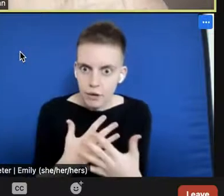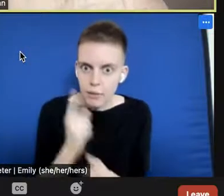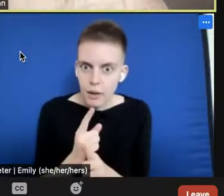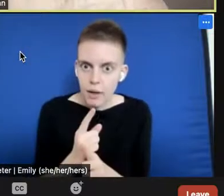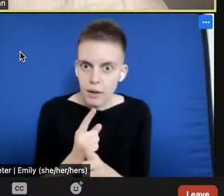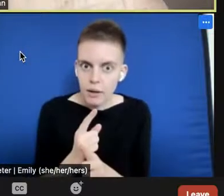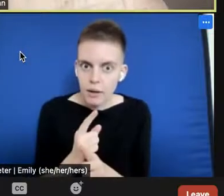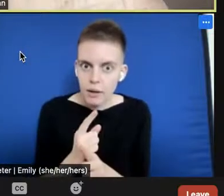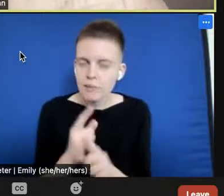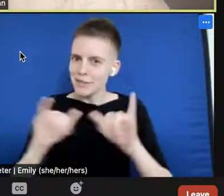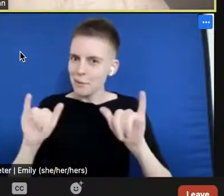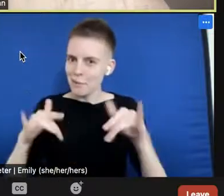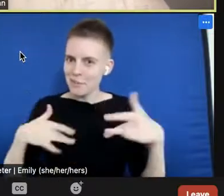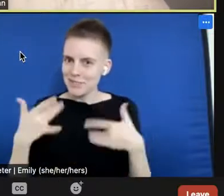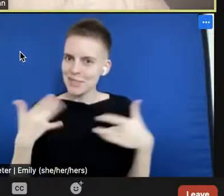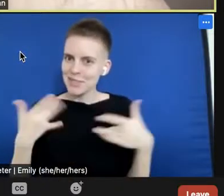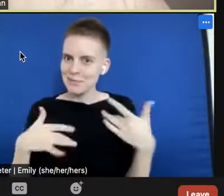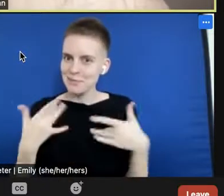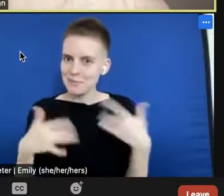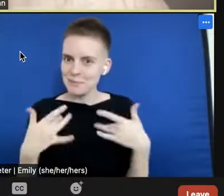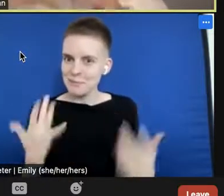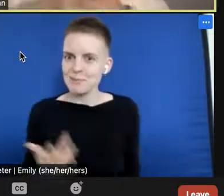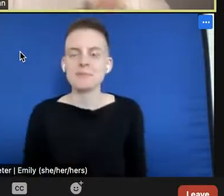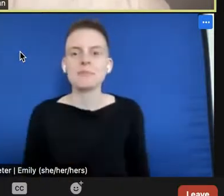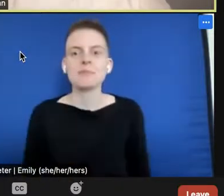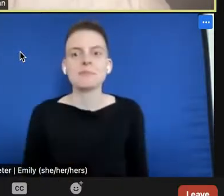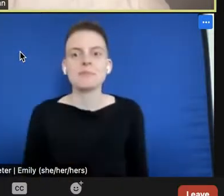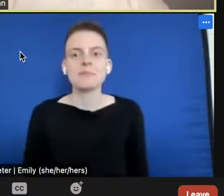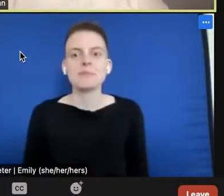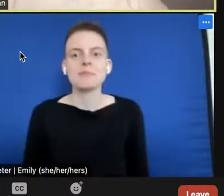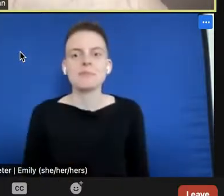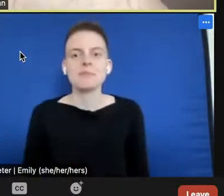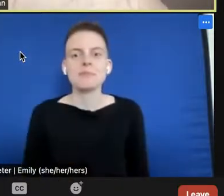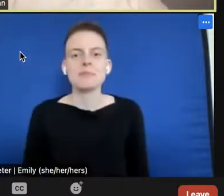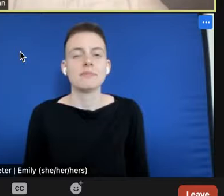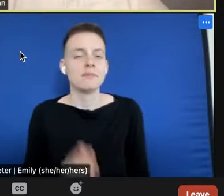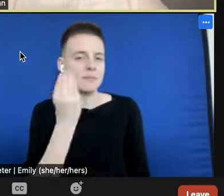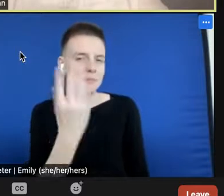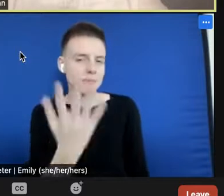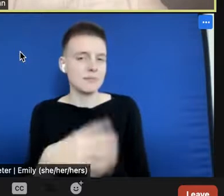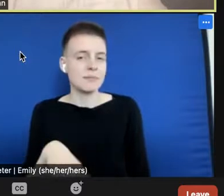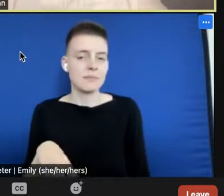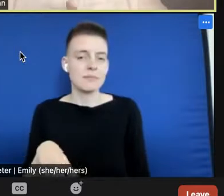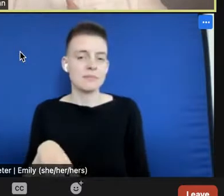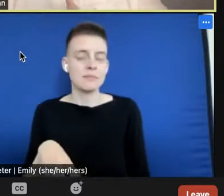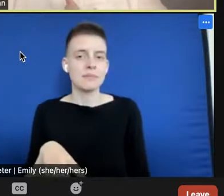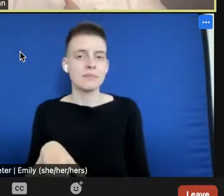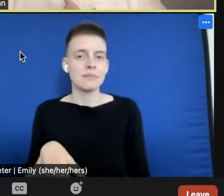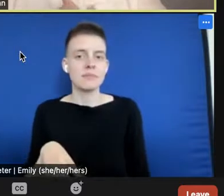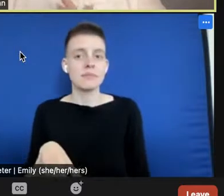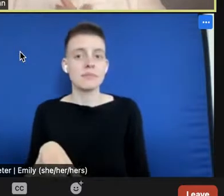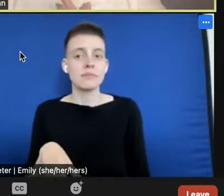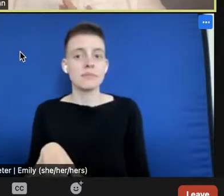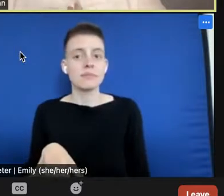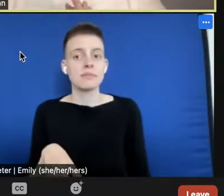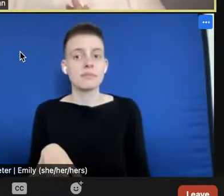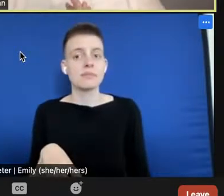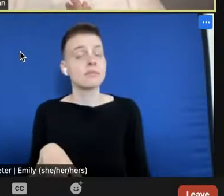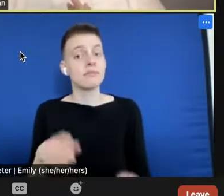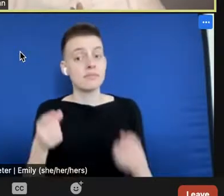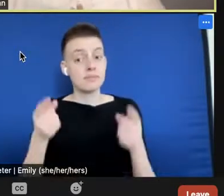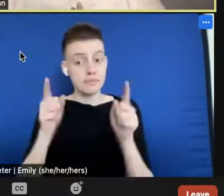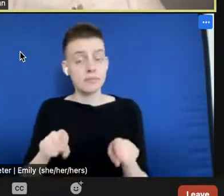and exciting. And by the way, when a child uses an appropriate